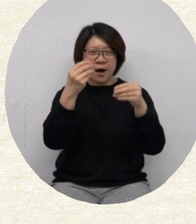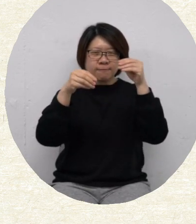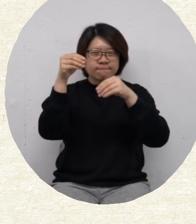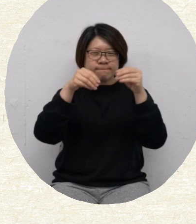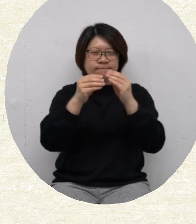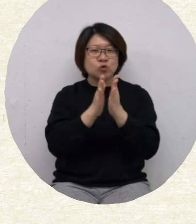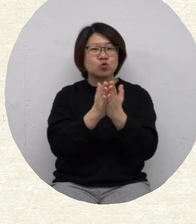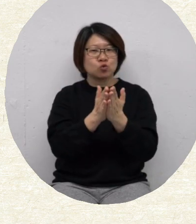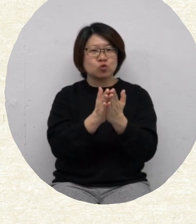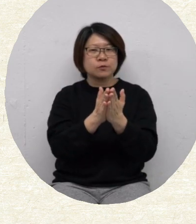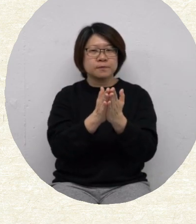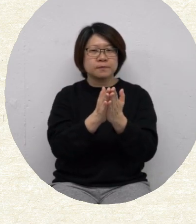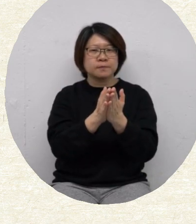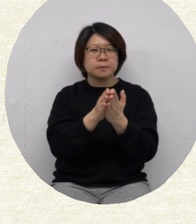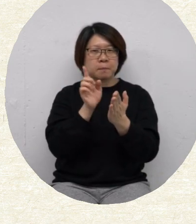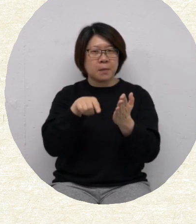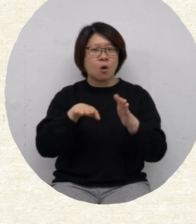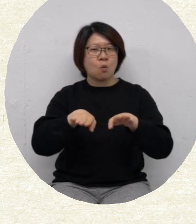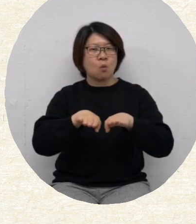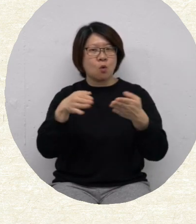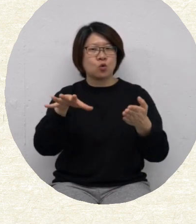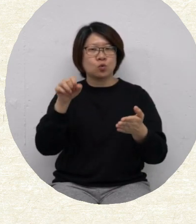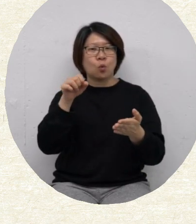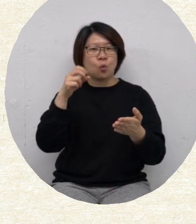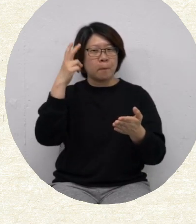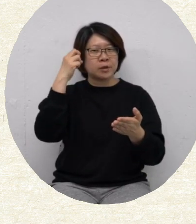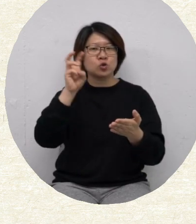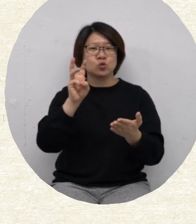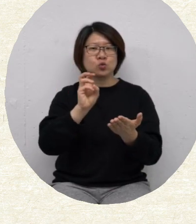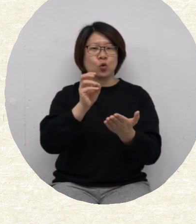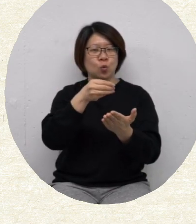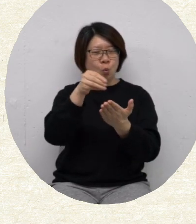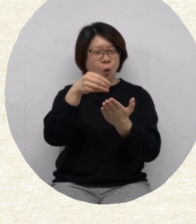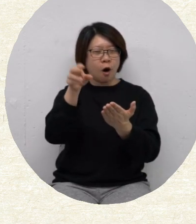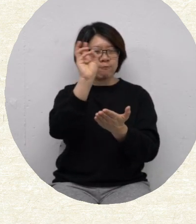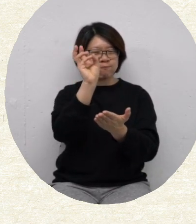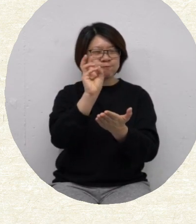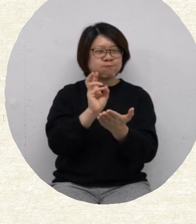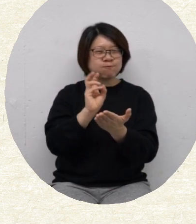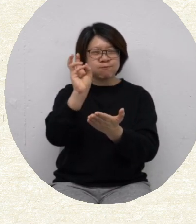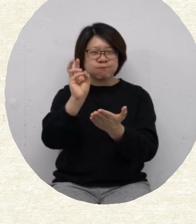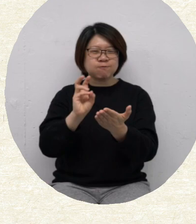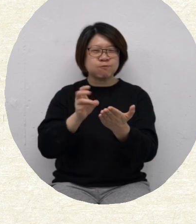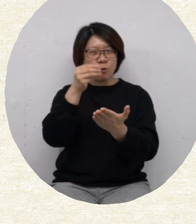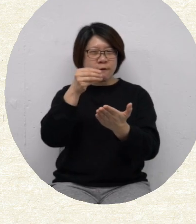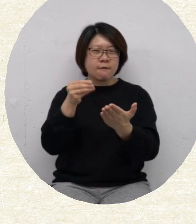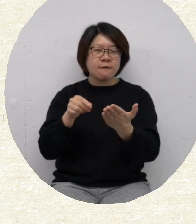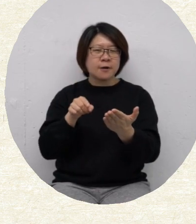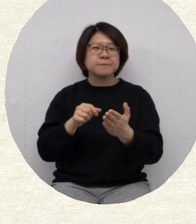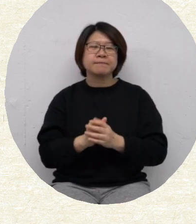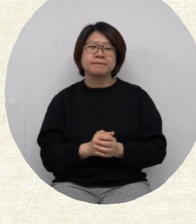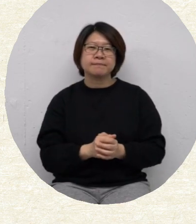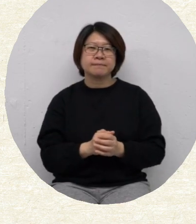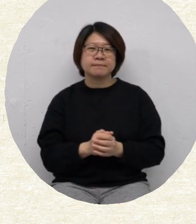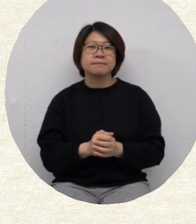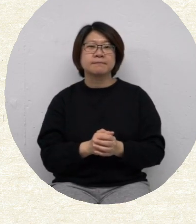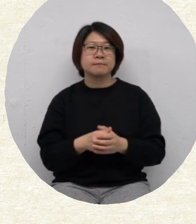traditional ikebana arrangement instruction books, and began making drawing studies using sumi ink and